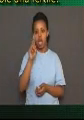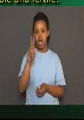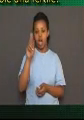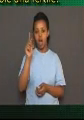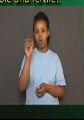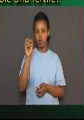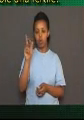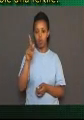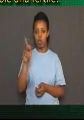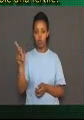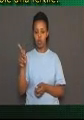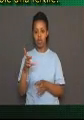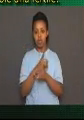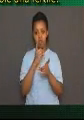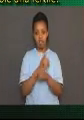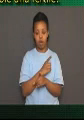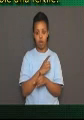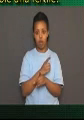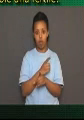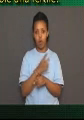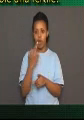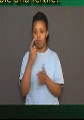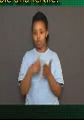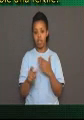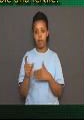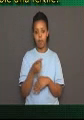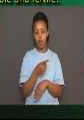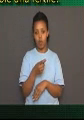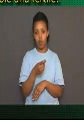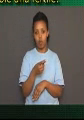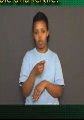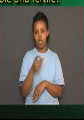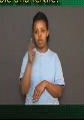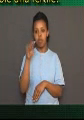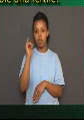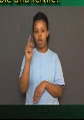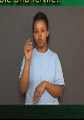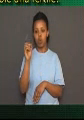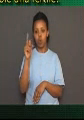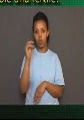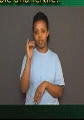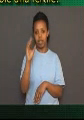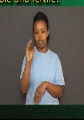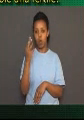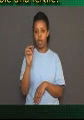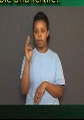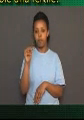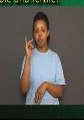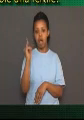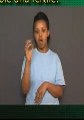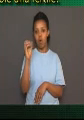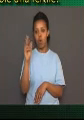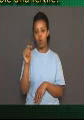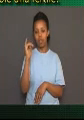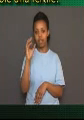Autopolyploidy can occur as a result of a failure in the mitotic or meiotic